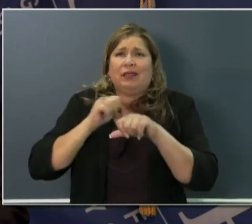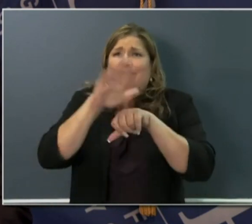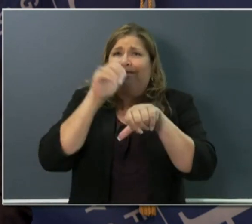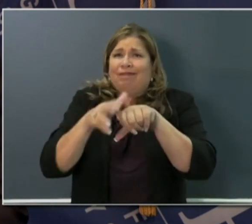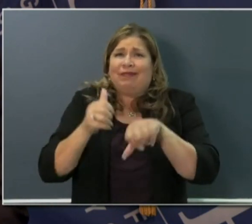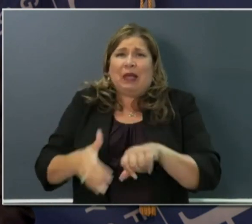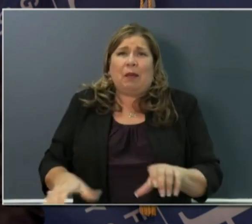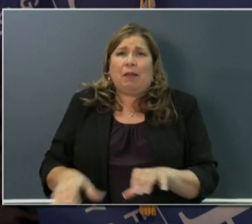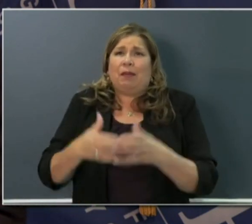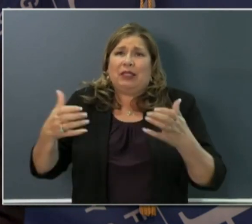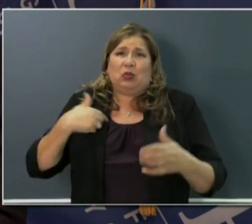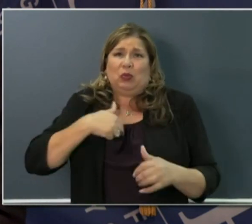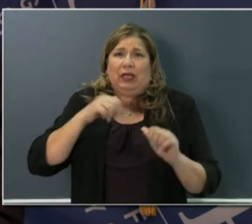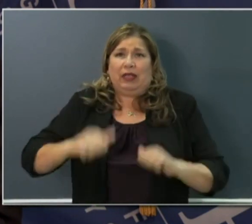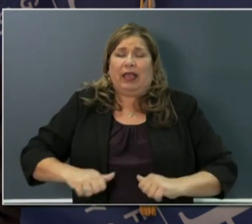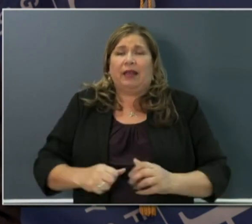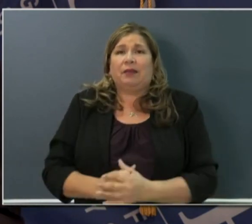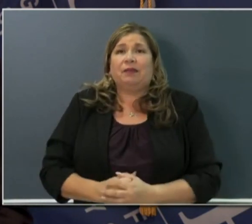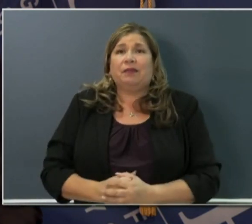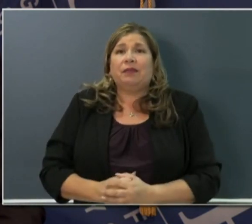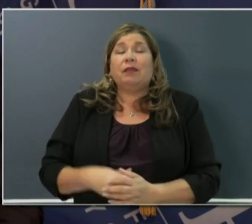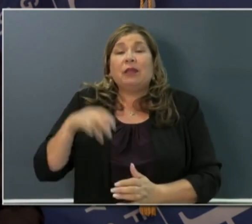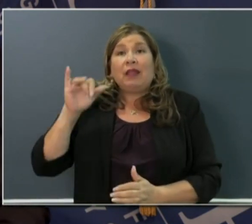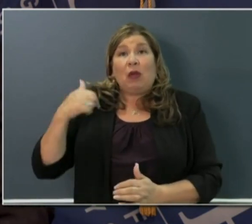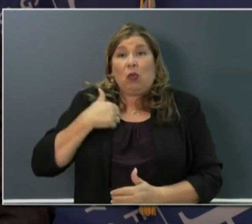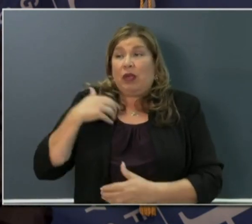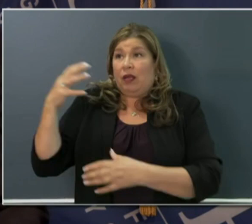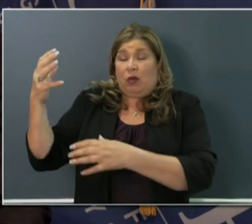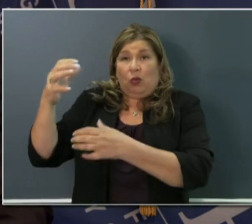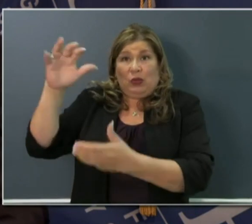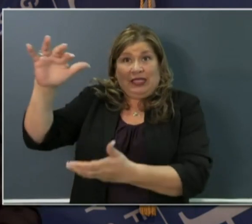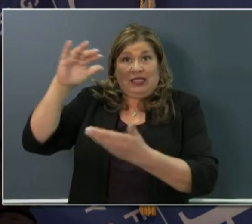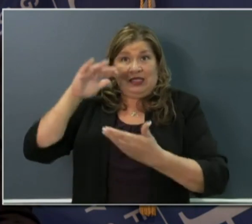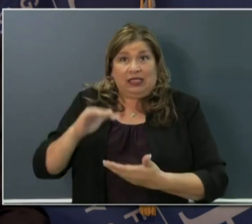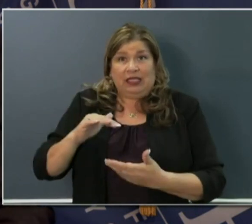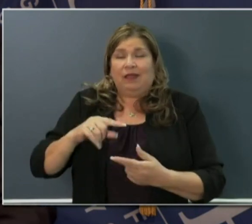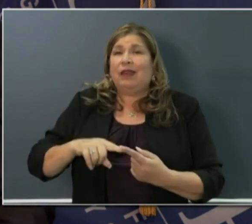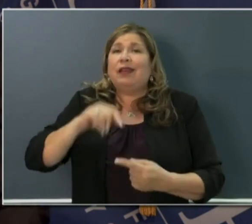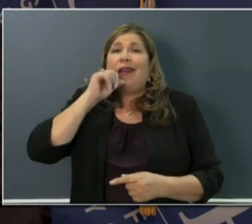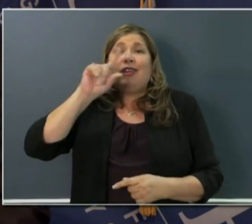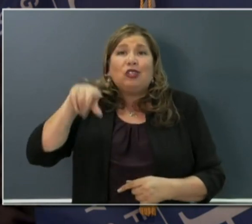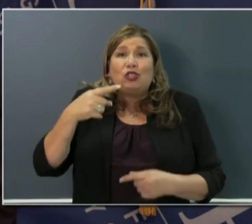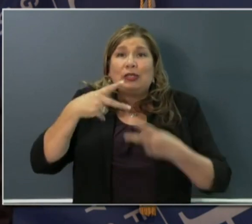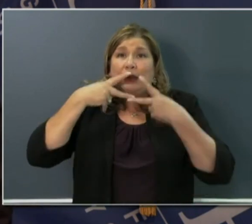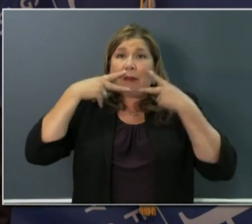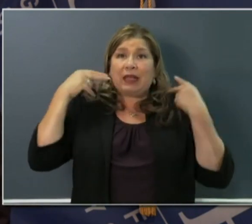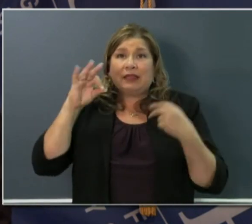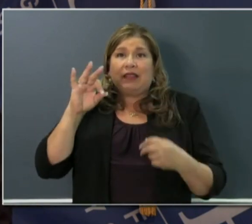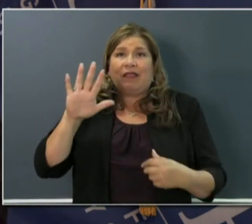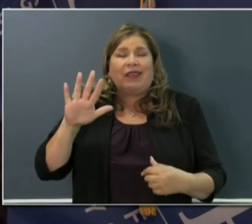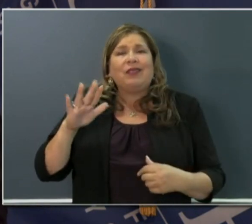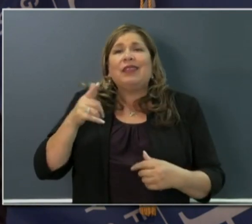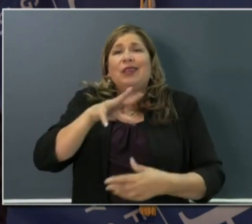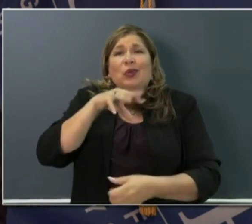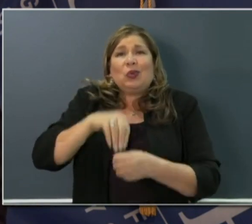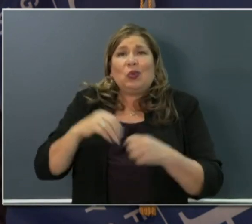are not just limited to N95 masks. Those include coveralls and gowns and shields and the like, and